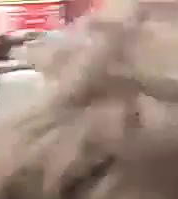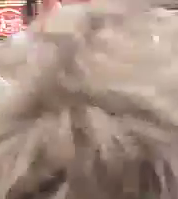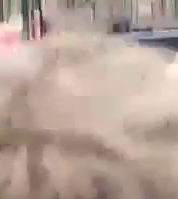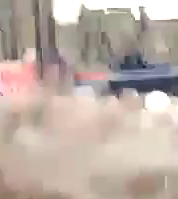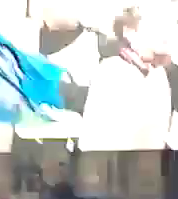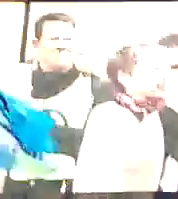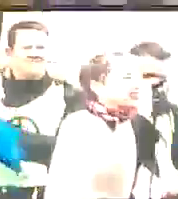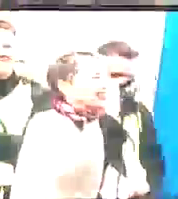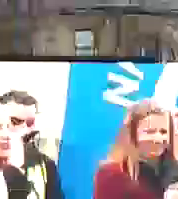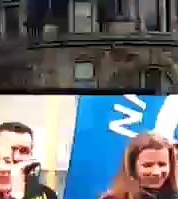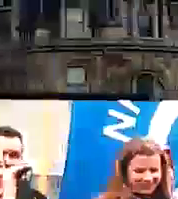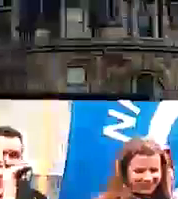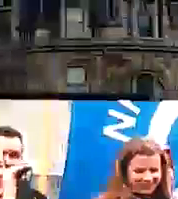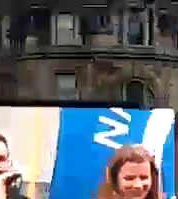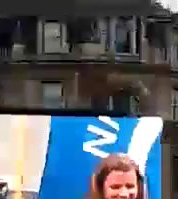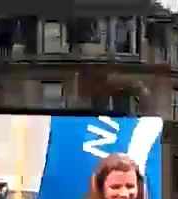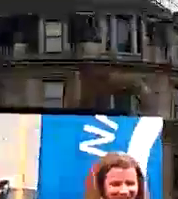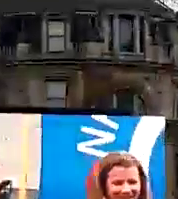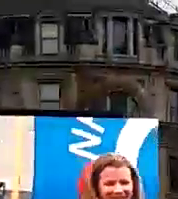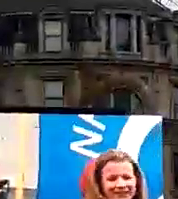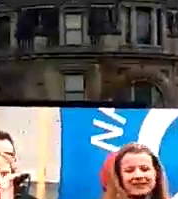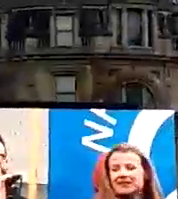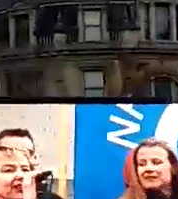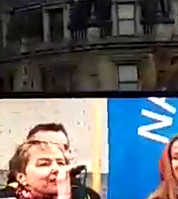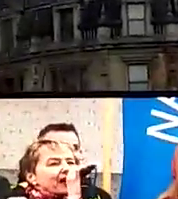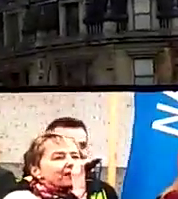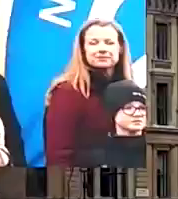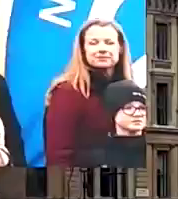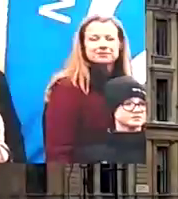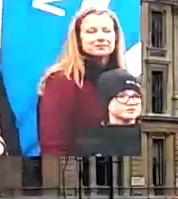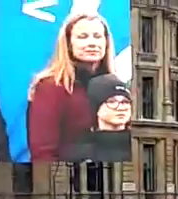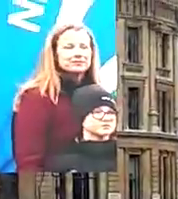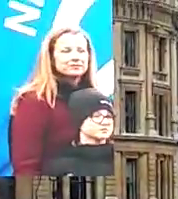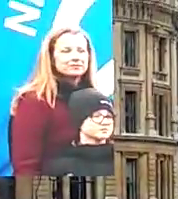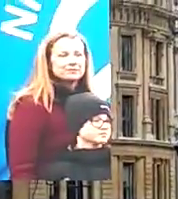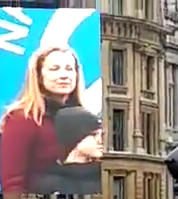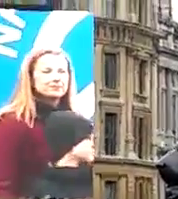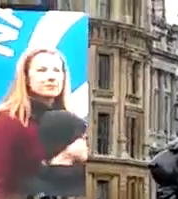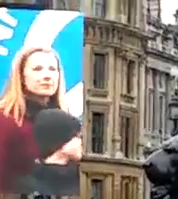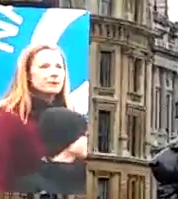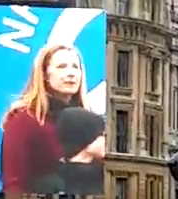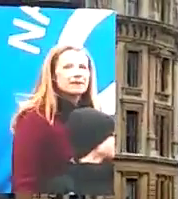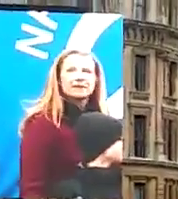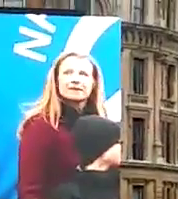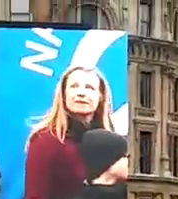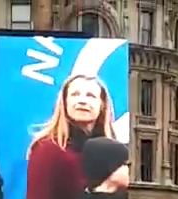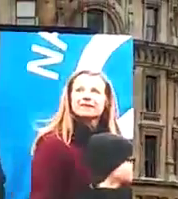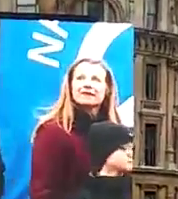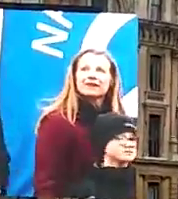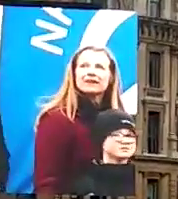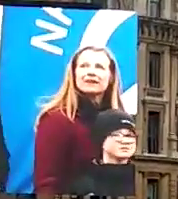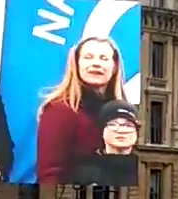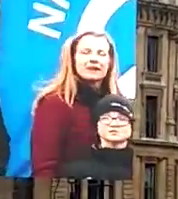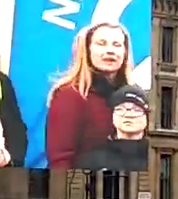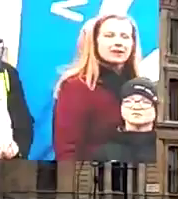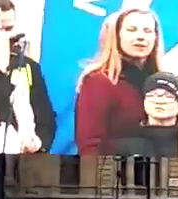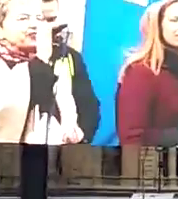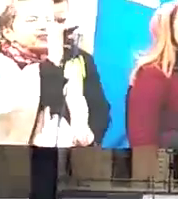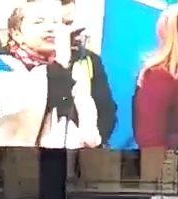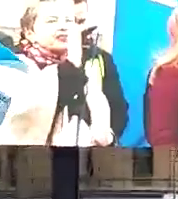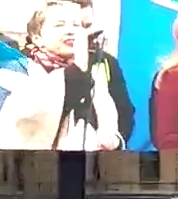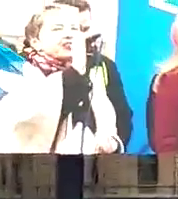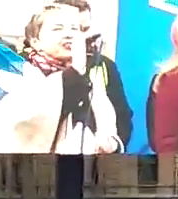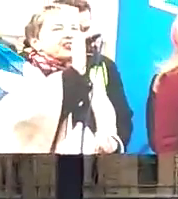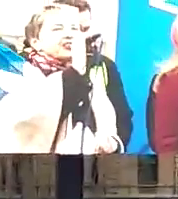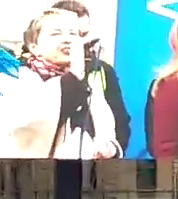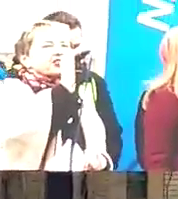to attend a CND rally. Well, you may have been here on the platform yet, so I'm just